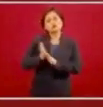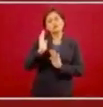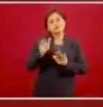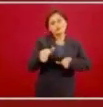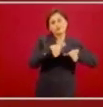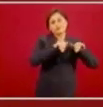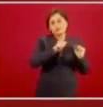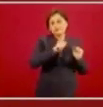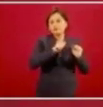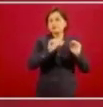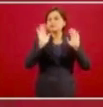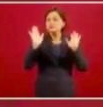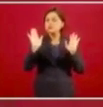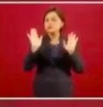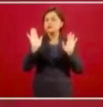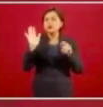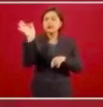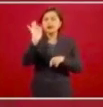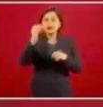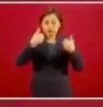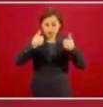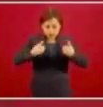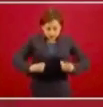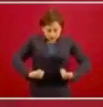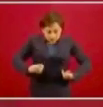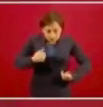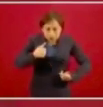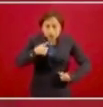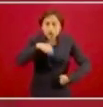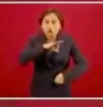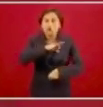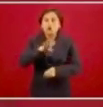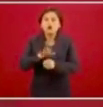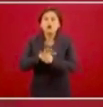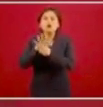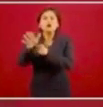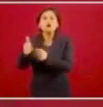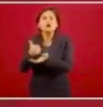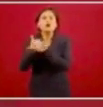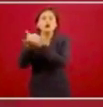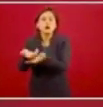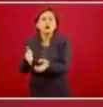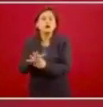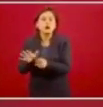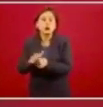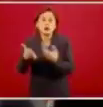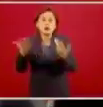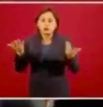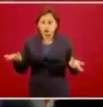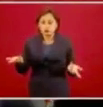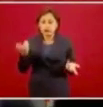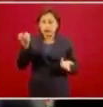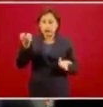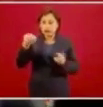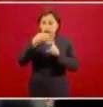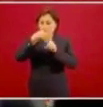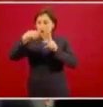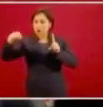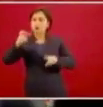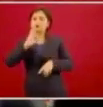stay or I'll go, it's way more useful to see I could exchange positions with you, for